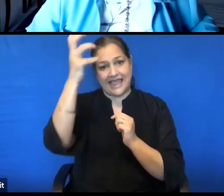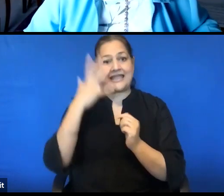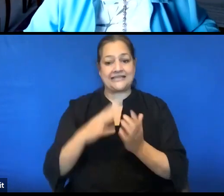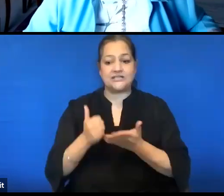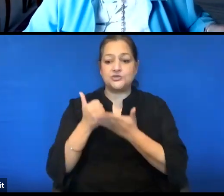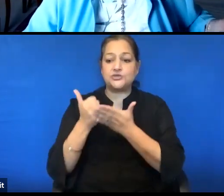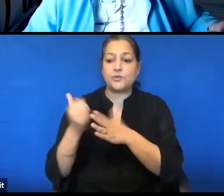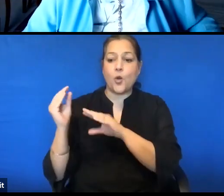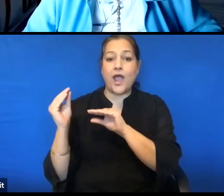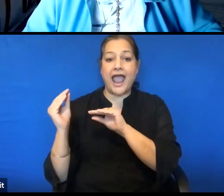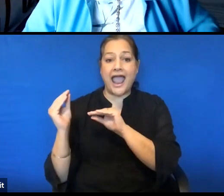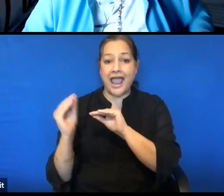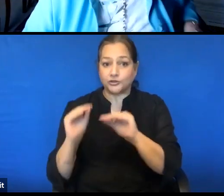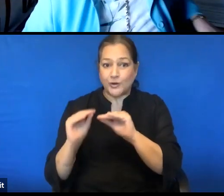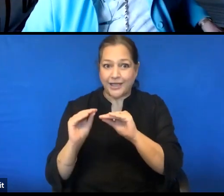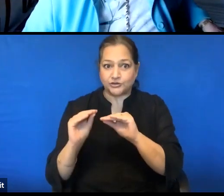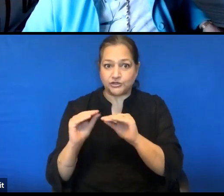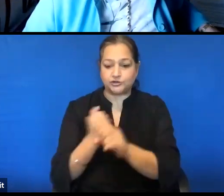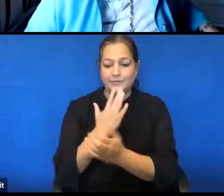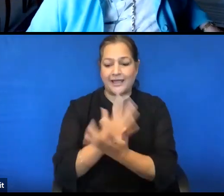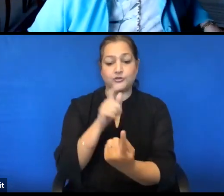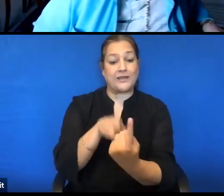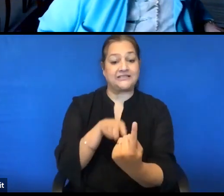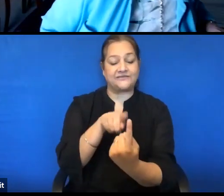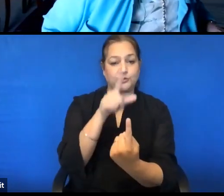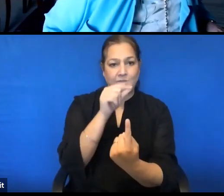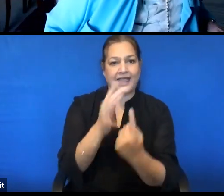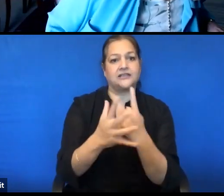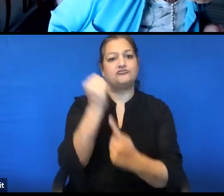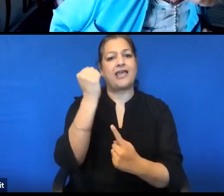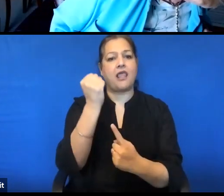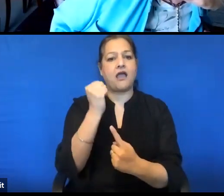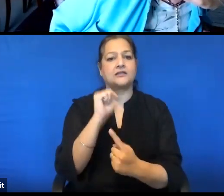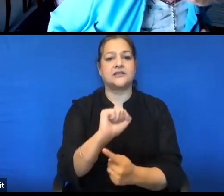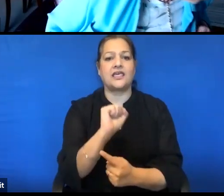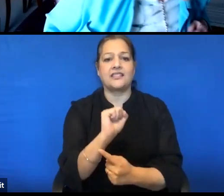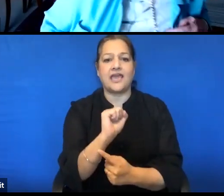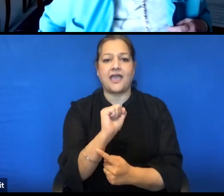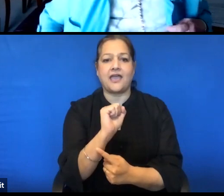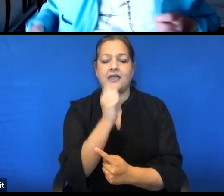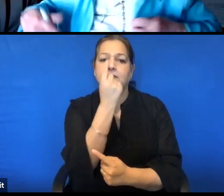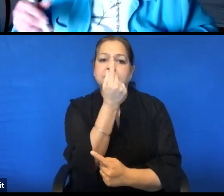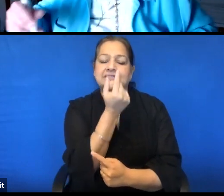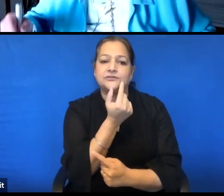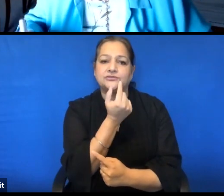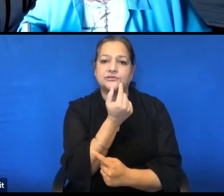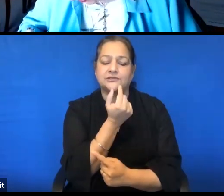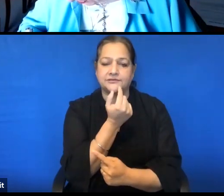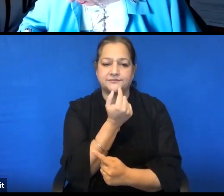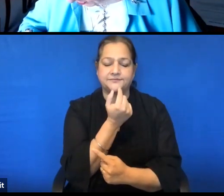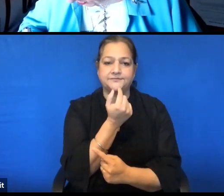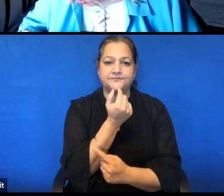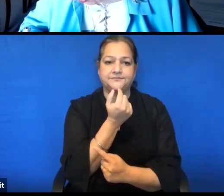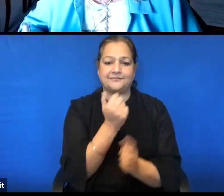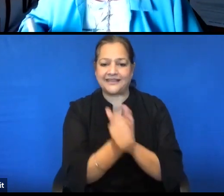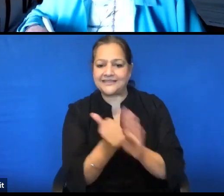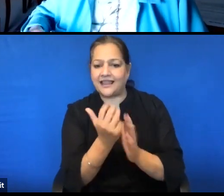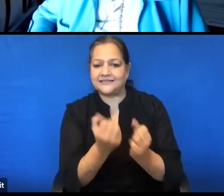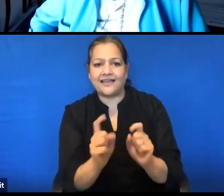can realise their talents. And if you do start from that perspective and you see